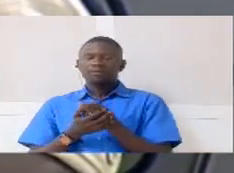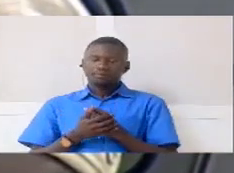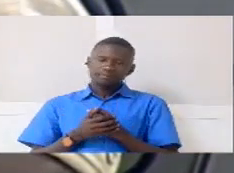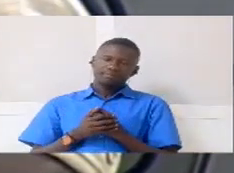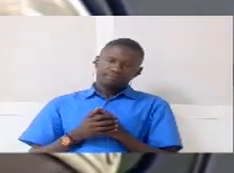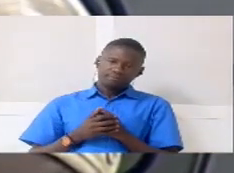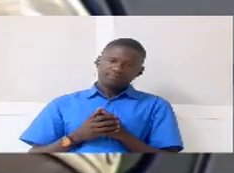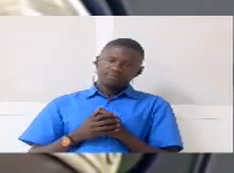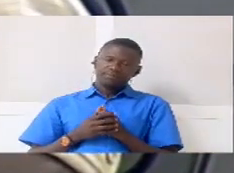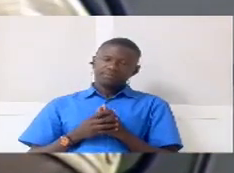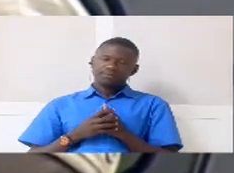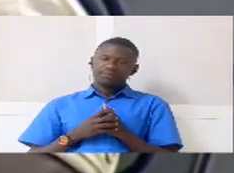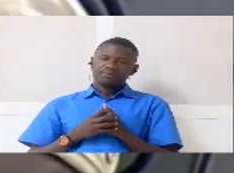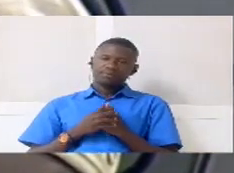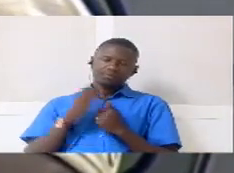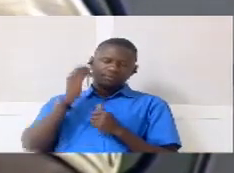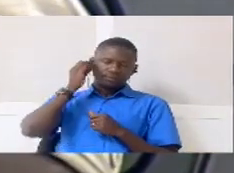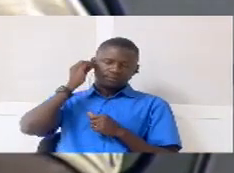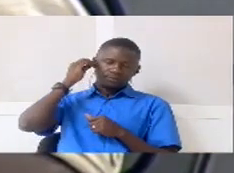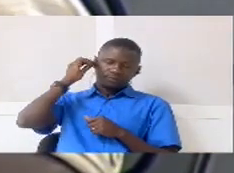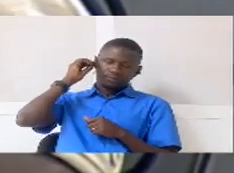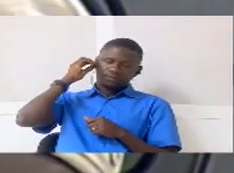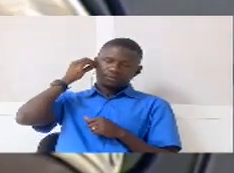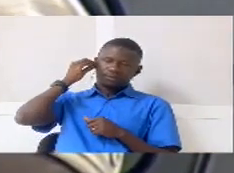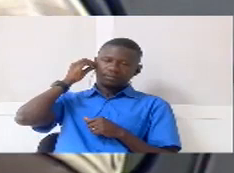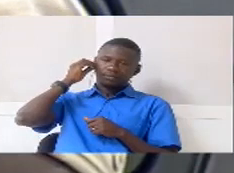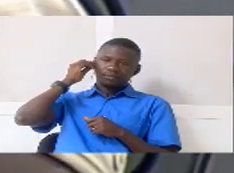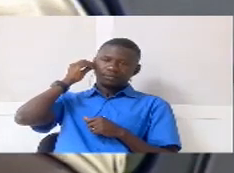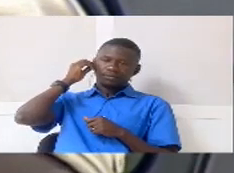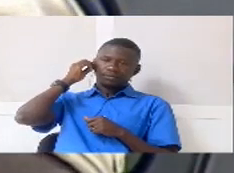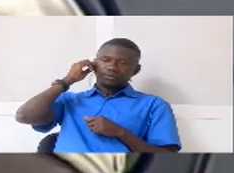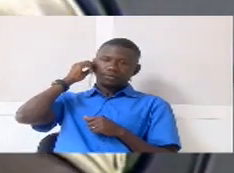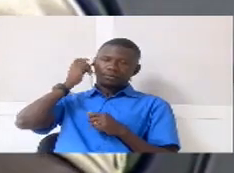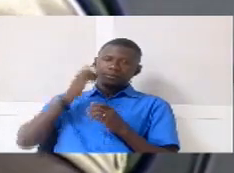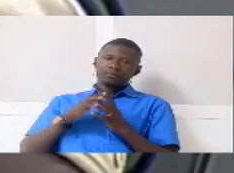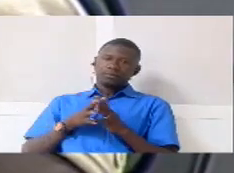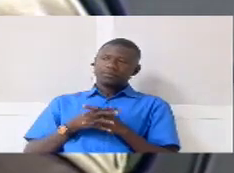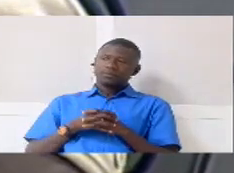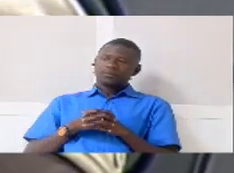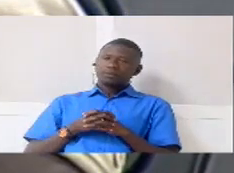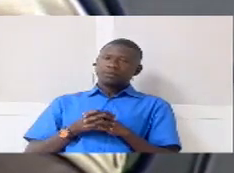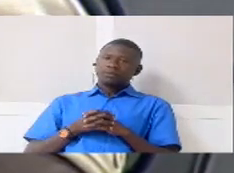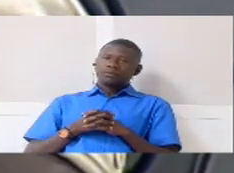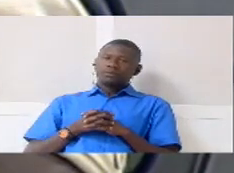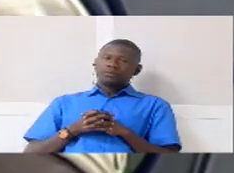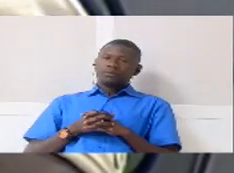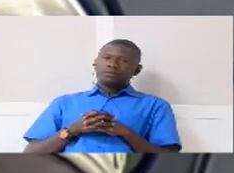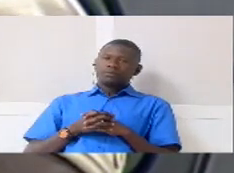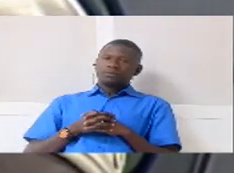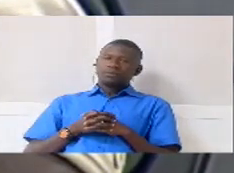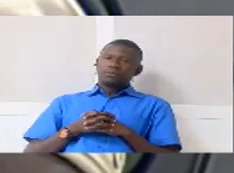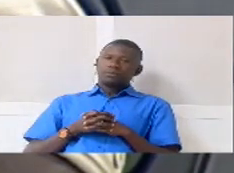act, as I said earlier on, is under review, and also the contract committee, when we take our suggestions to